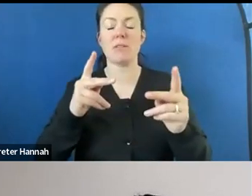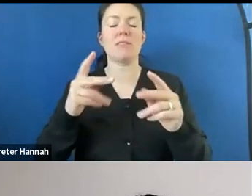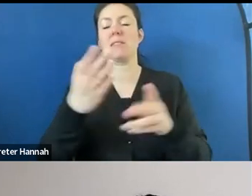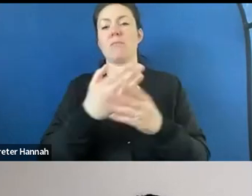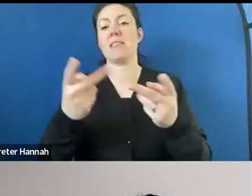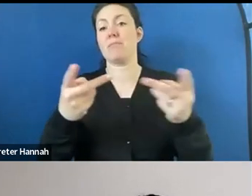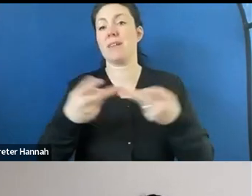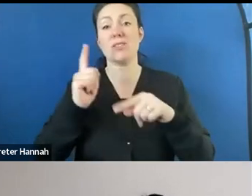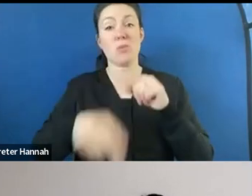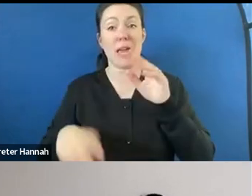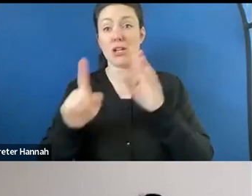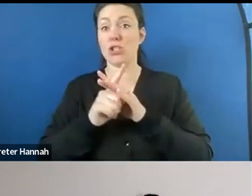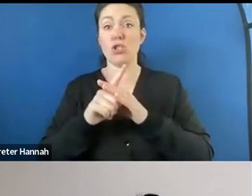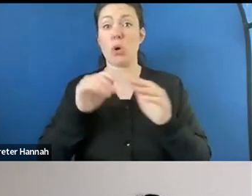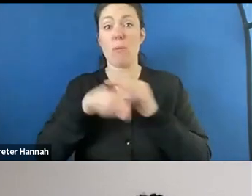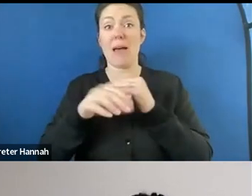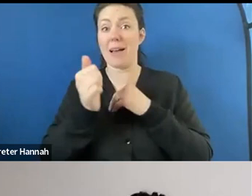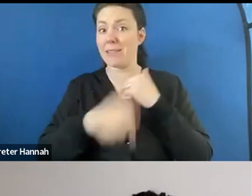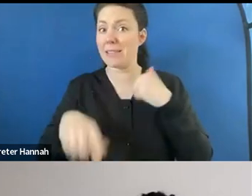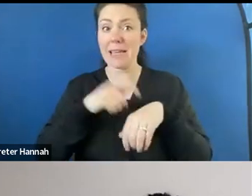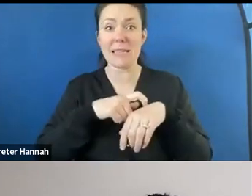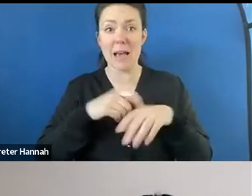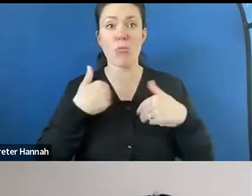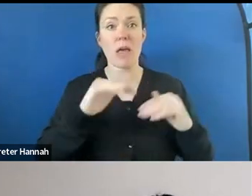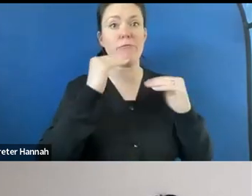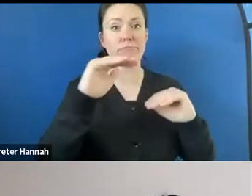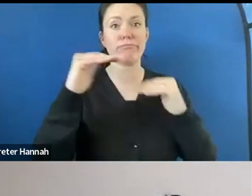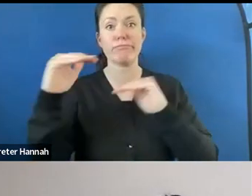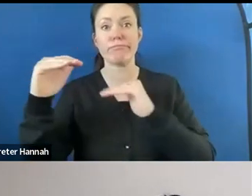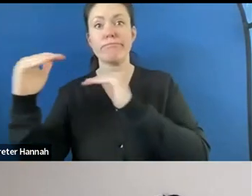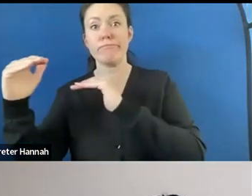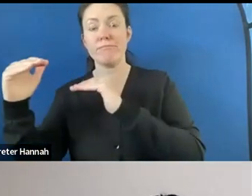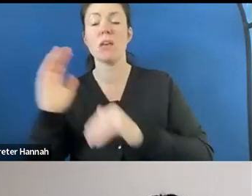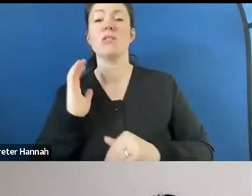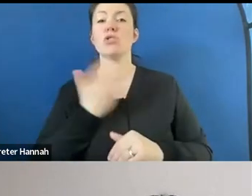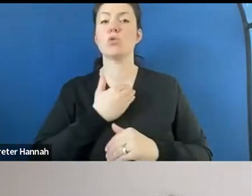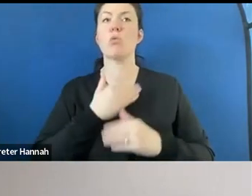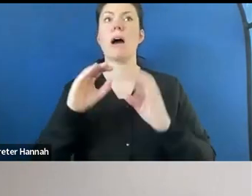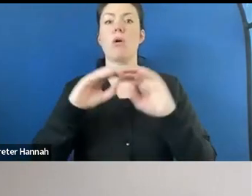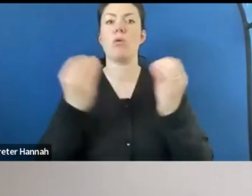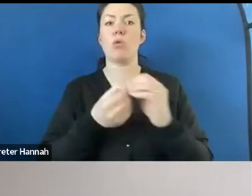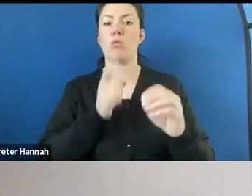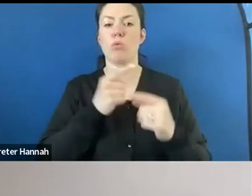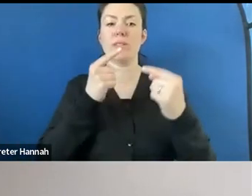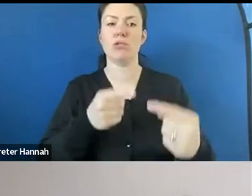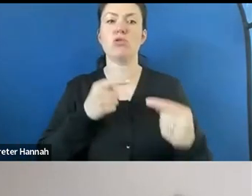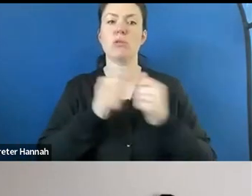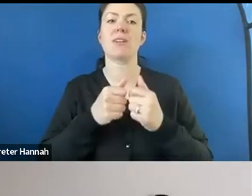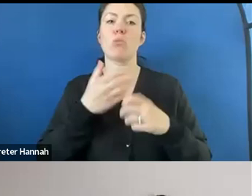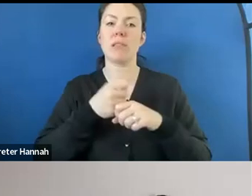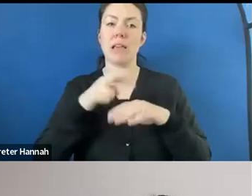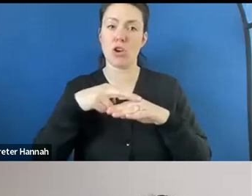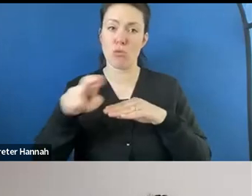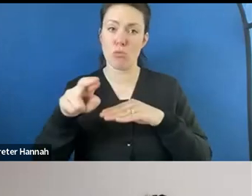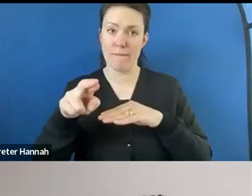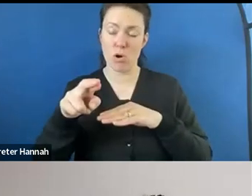from, you know. So I think that that our organization, we're really struggling with getting the referrals